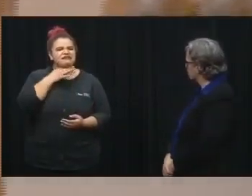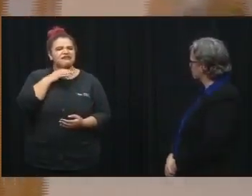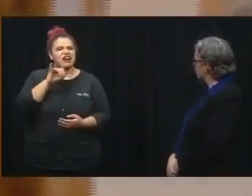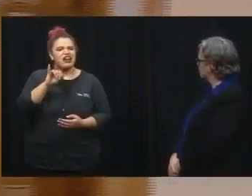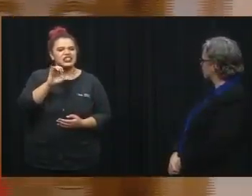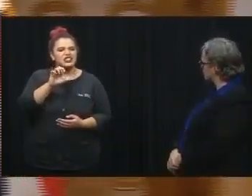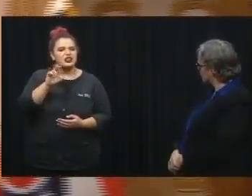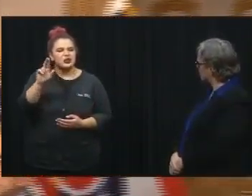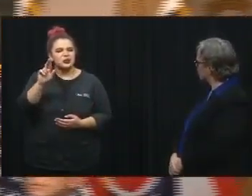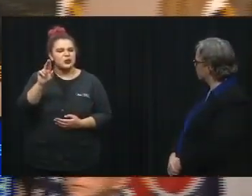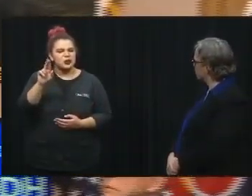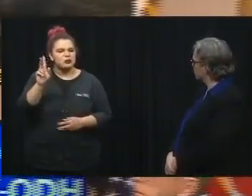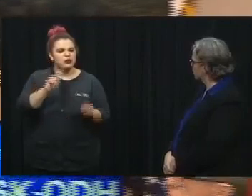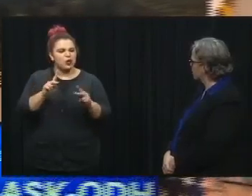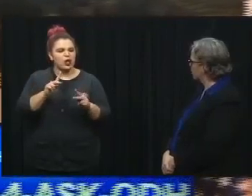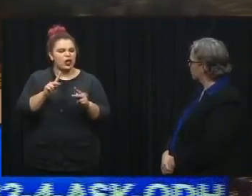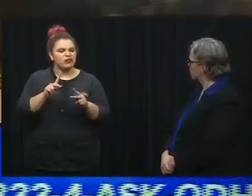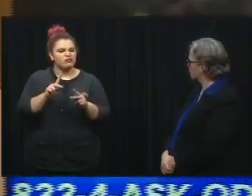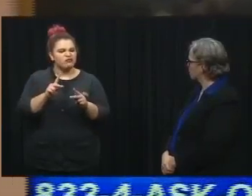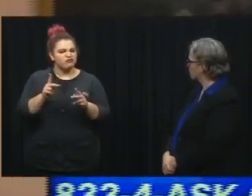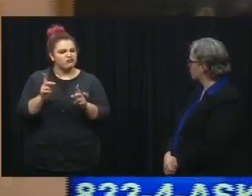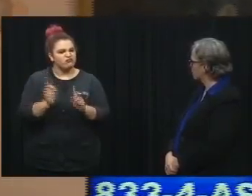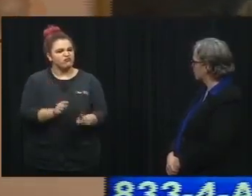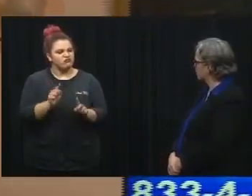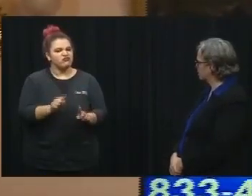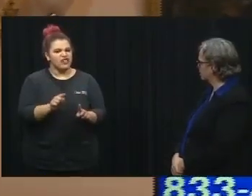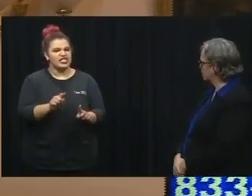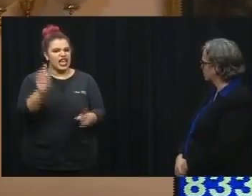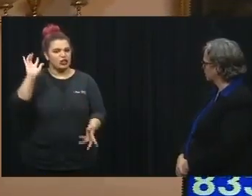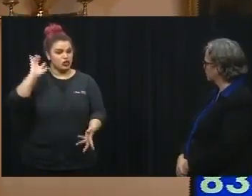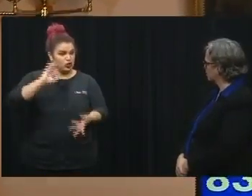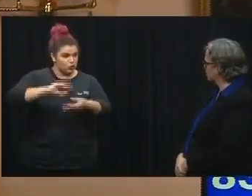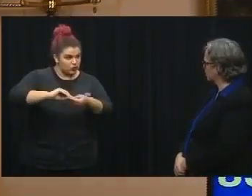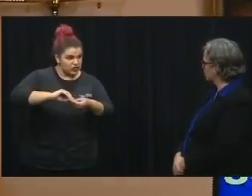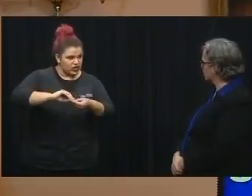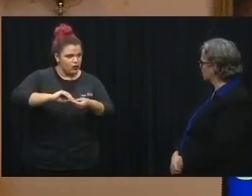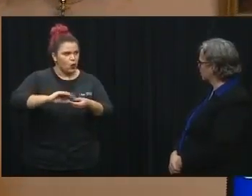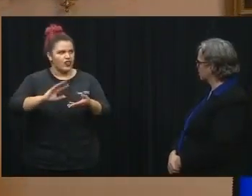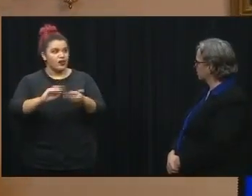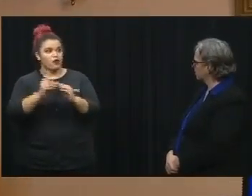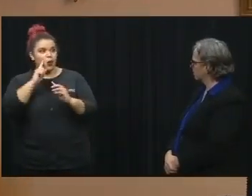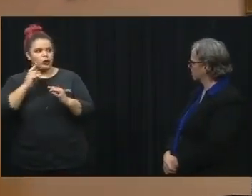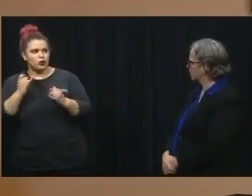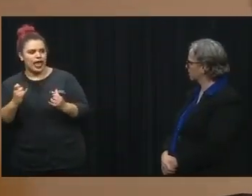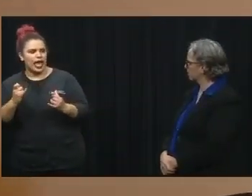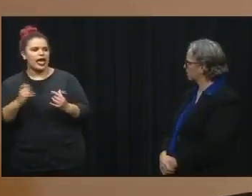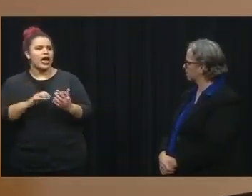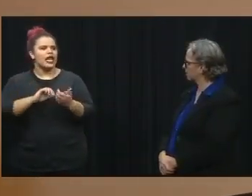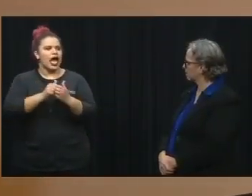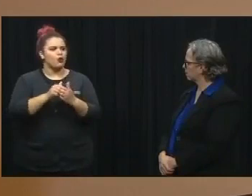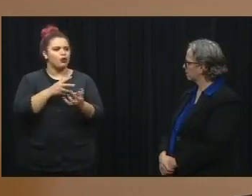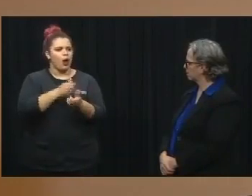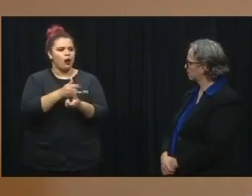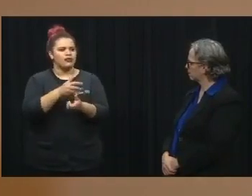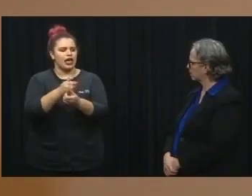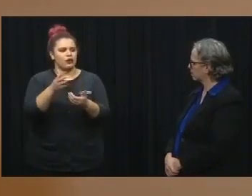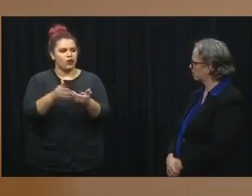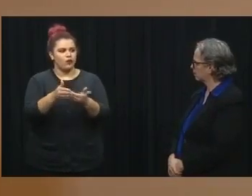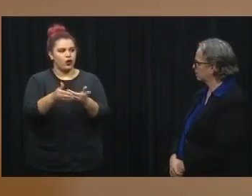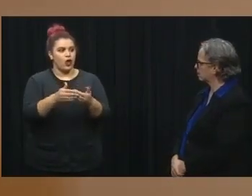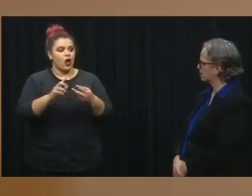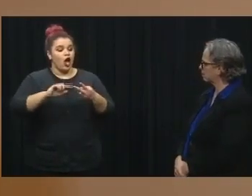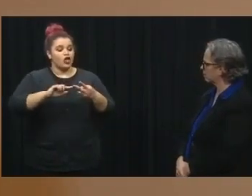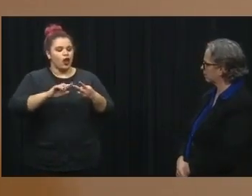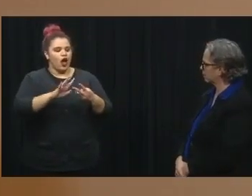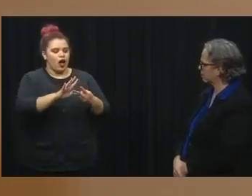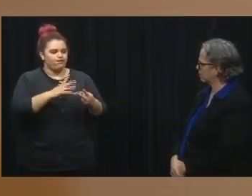a cumulative total, or is that the number in ICUs today? And how is that going to be updated going forward? And also, I'm sorry, go ahead.